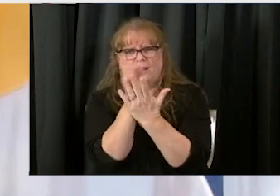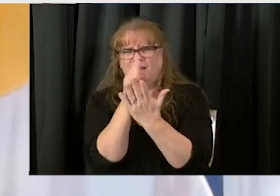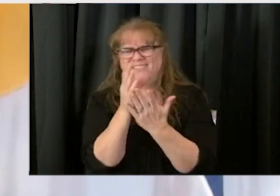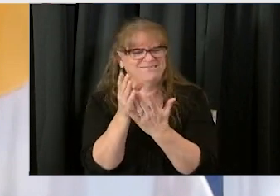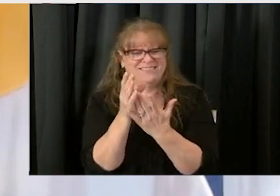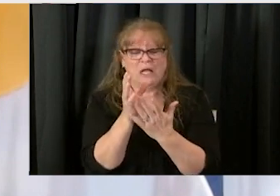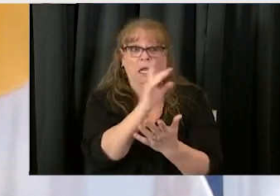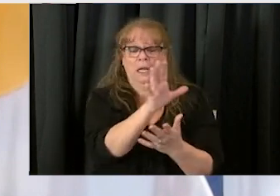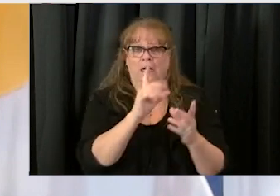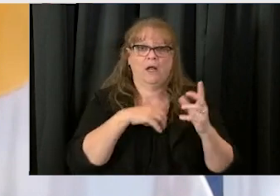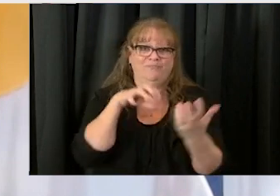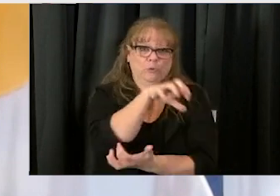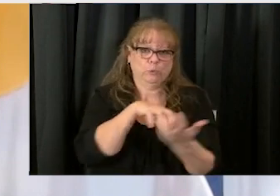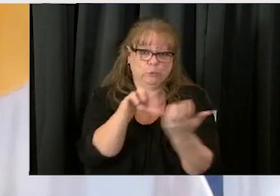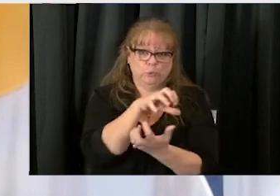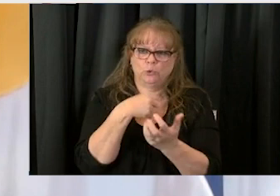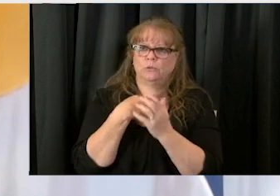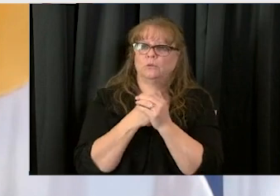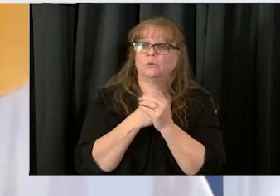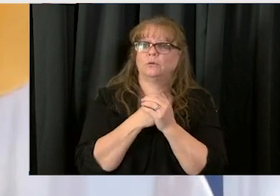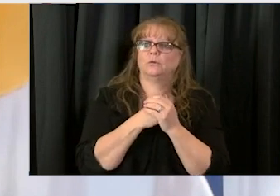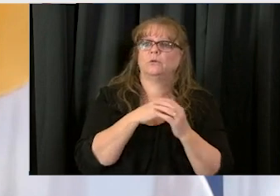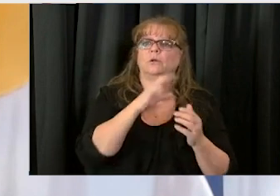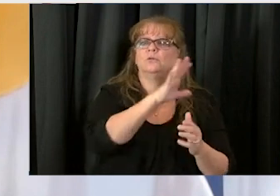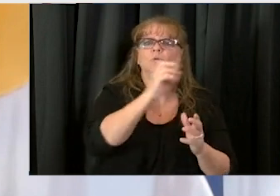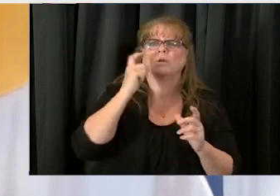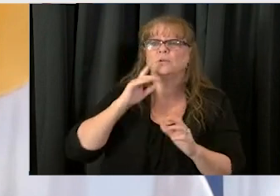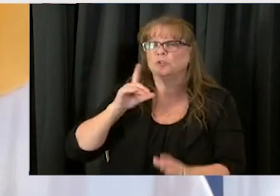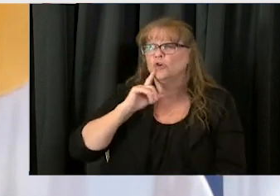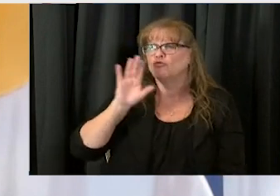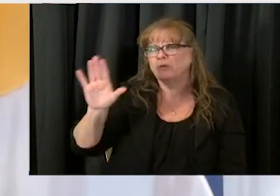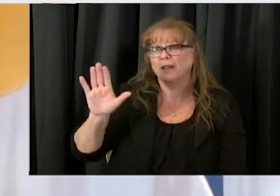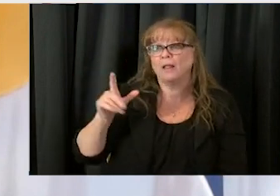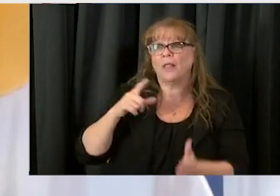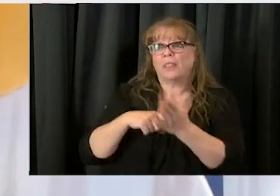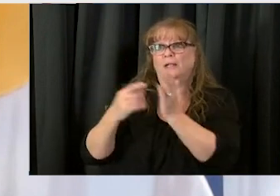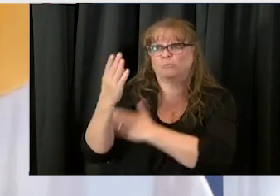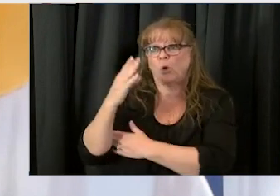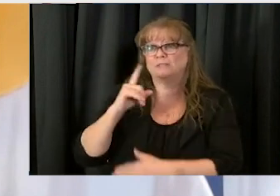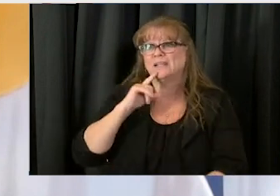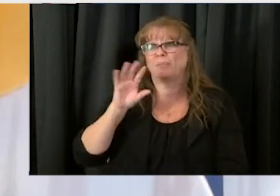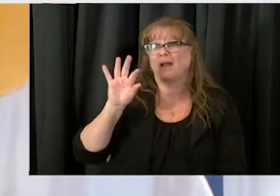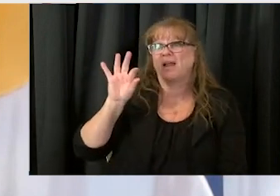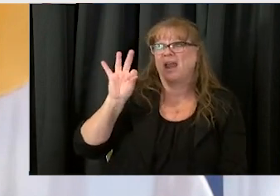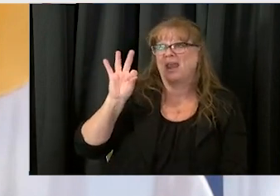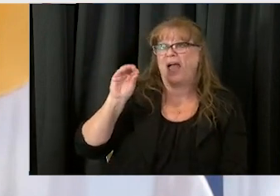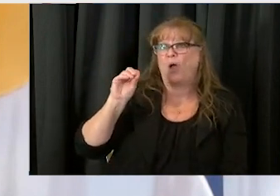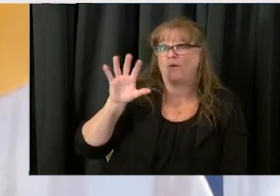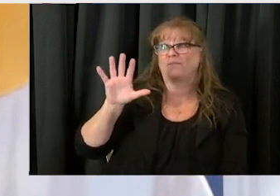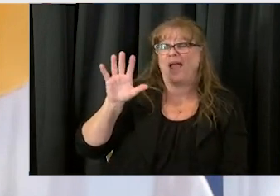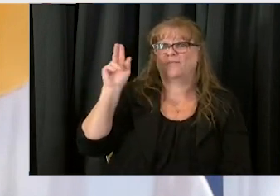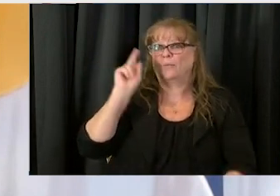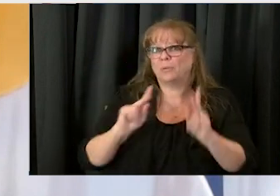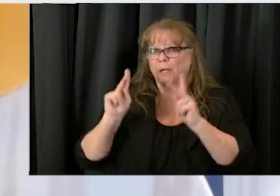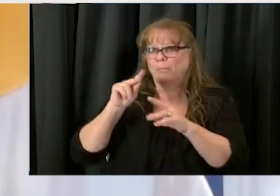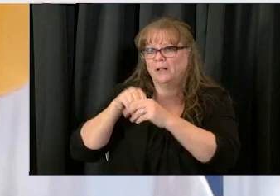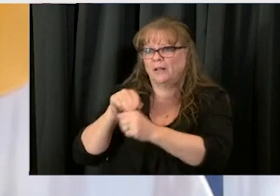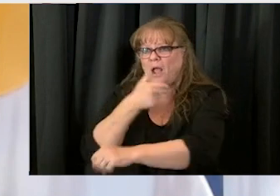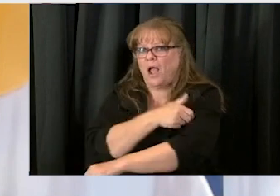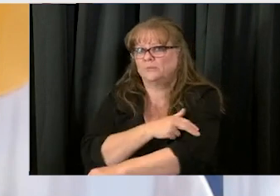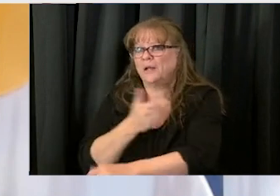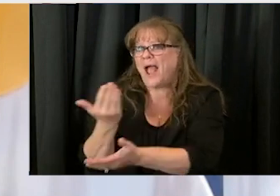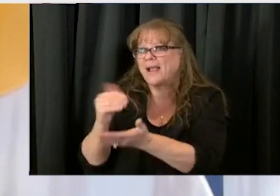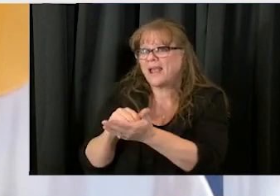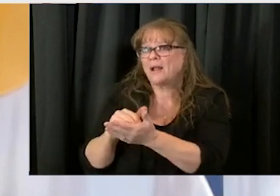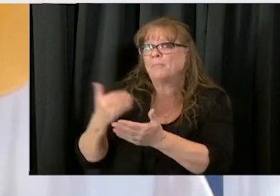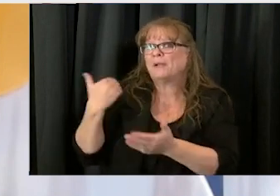down from a height of over 1,600. This does not, at this level, tax the ability of our hospitals to provide the best quality care